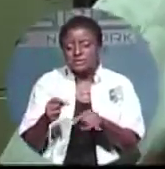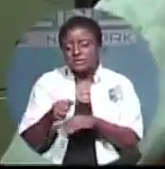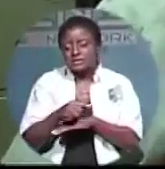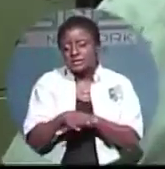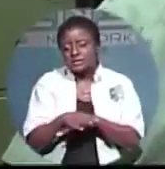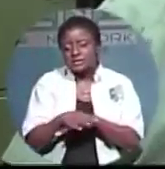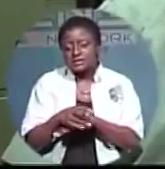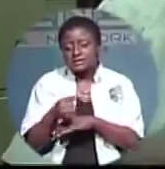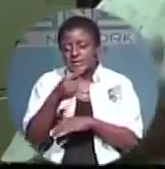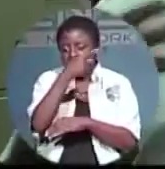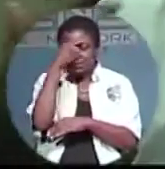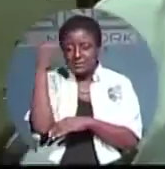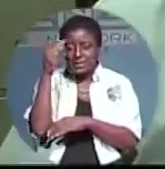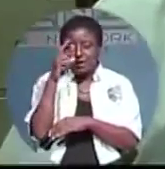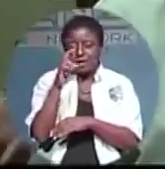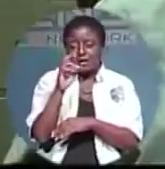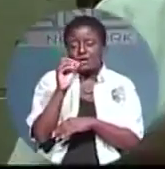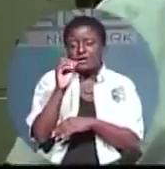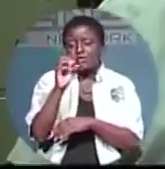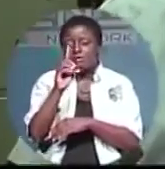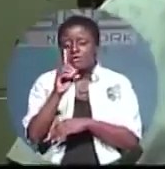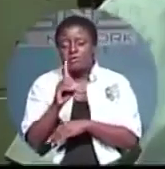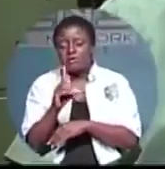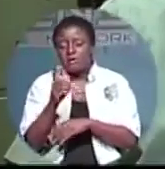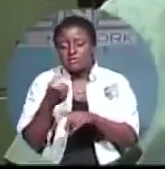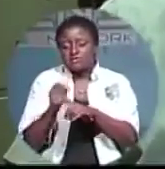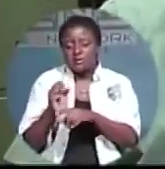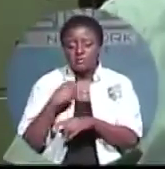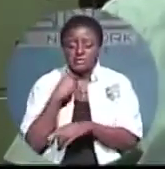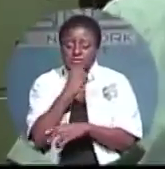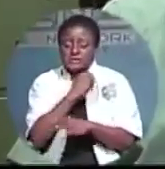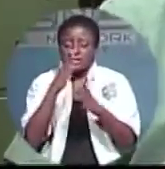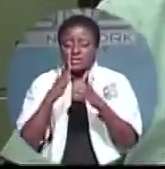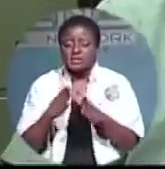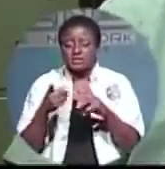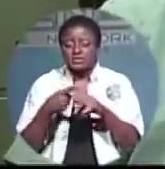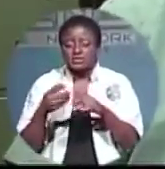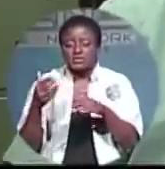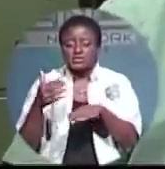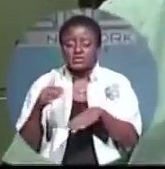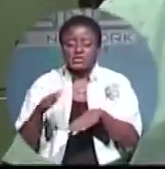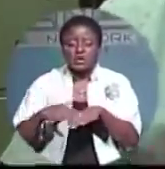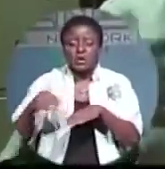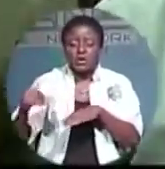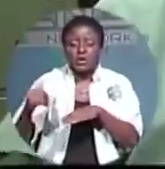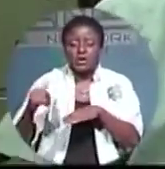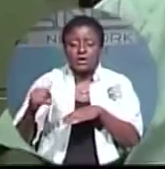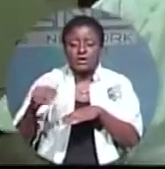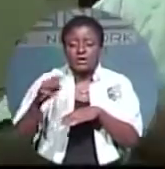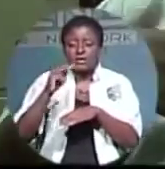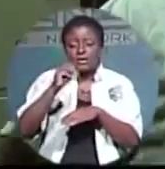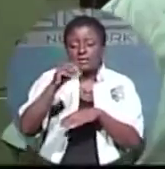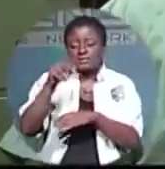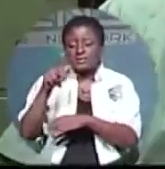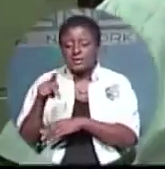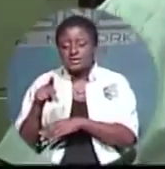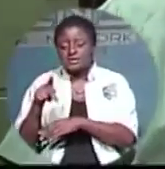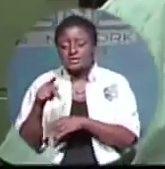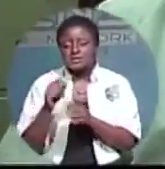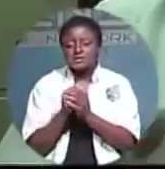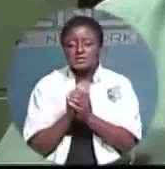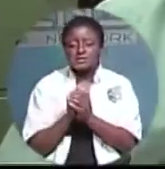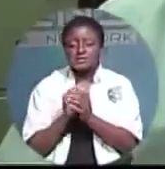the Senate to summons the members of Parliament. And so we retain a lot of